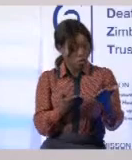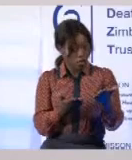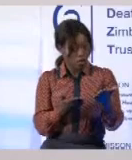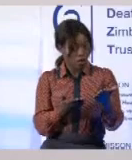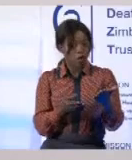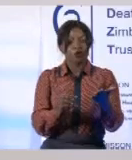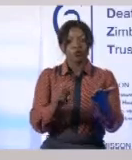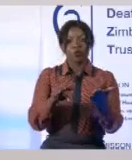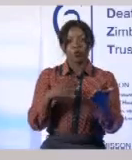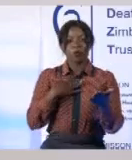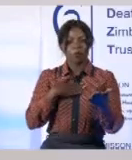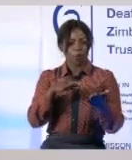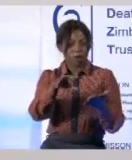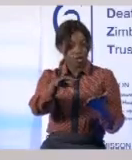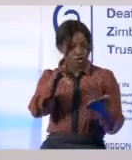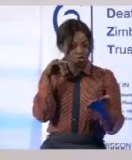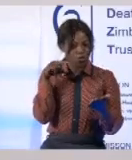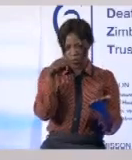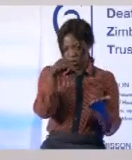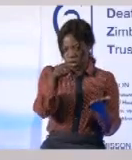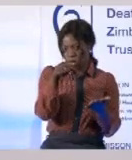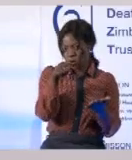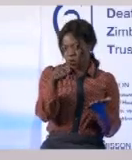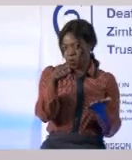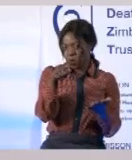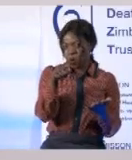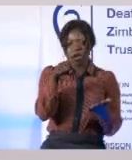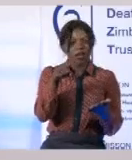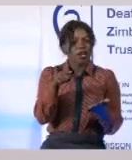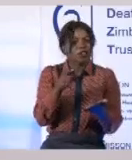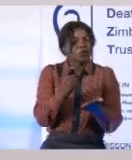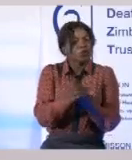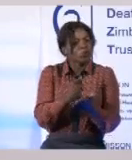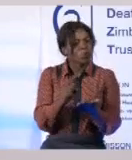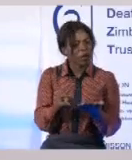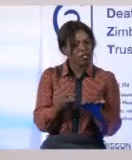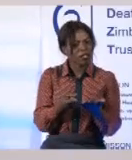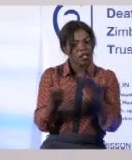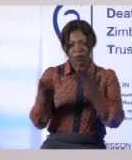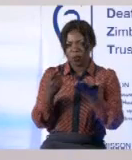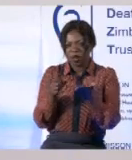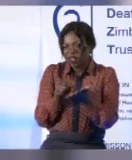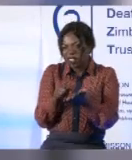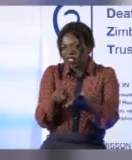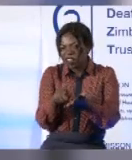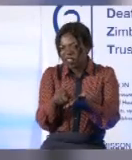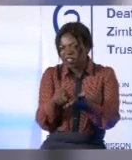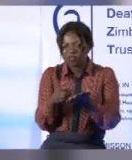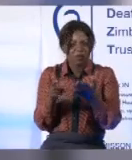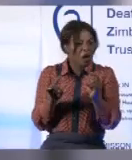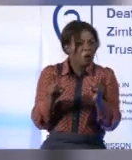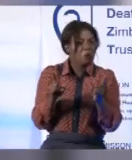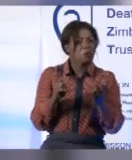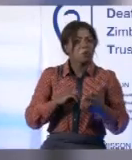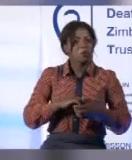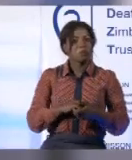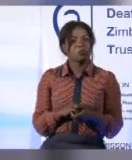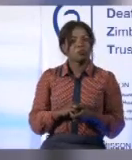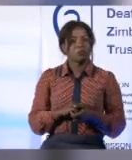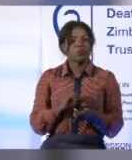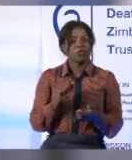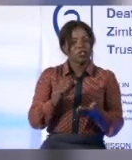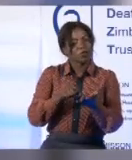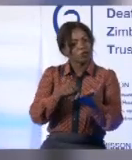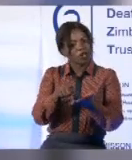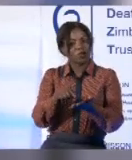So if I want to reach out to you, what do I actually do? I just go to your profile. Yeah, you go to my profile, you talk to me, I